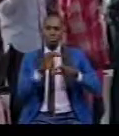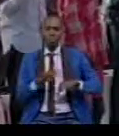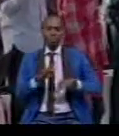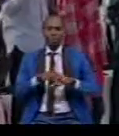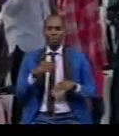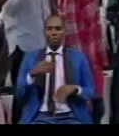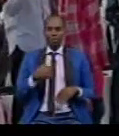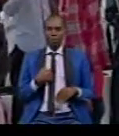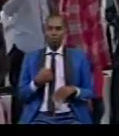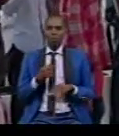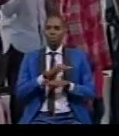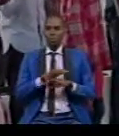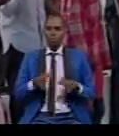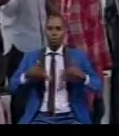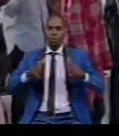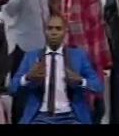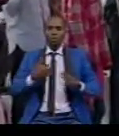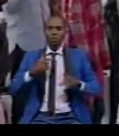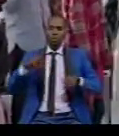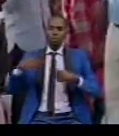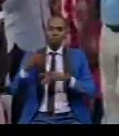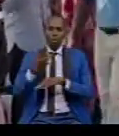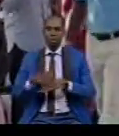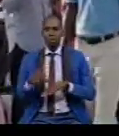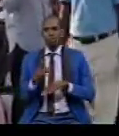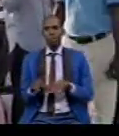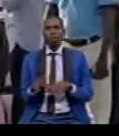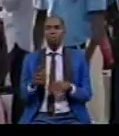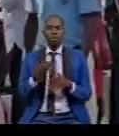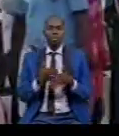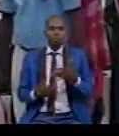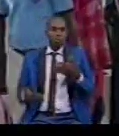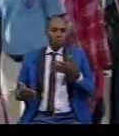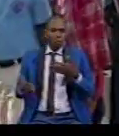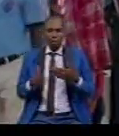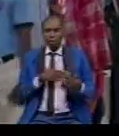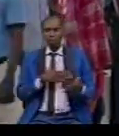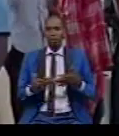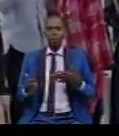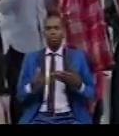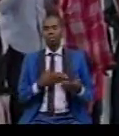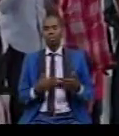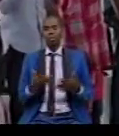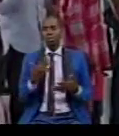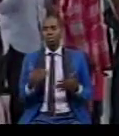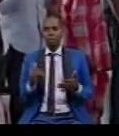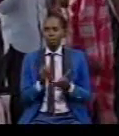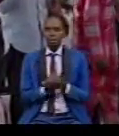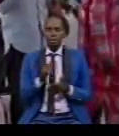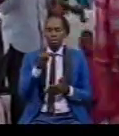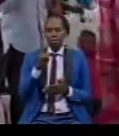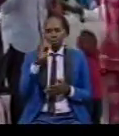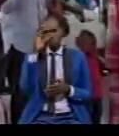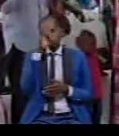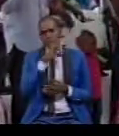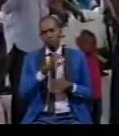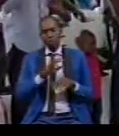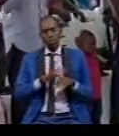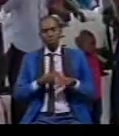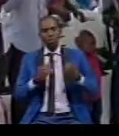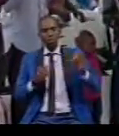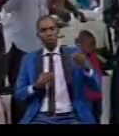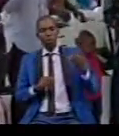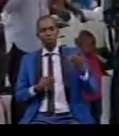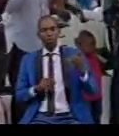lifestyle. Empty-handed. Whatever observe you didn't get. To the first do. Day, second day, third